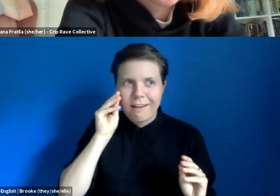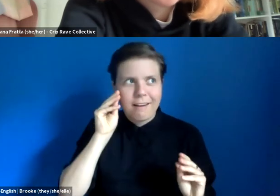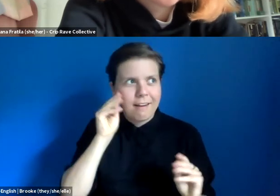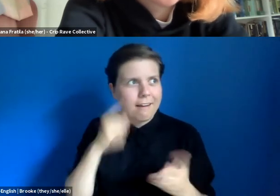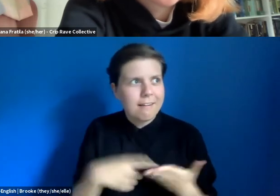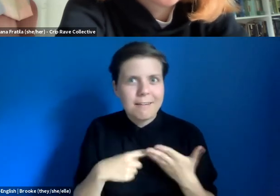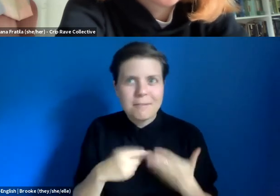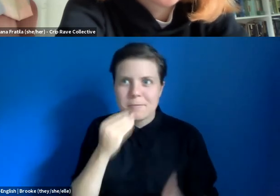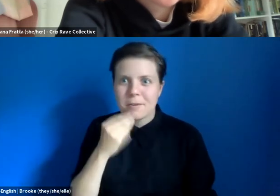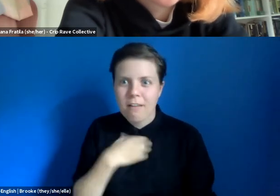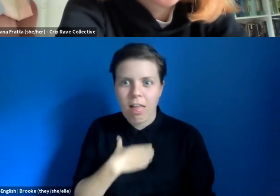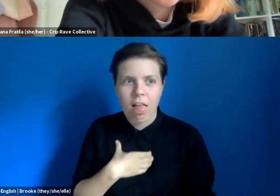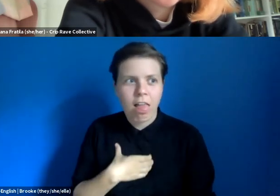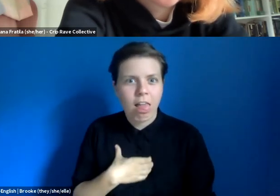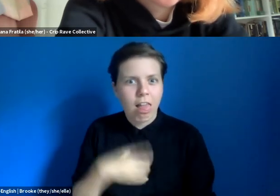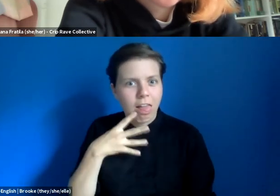recipes.